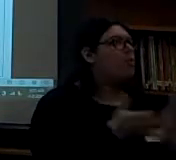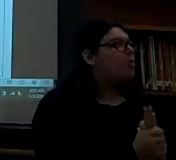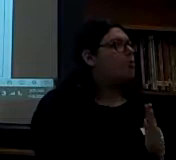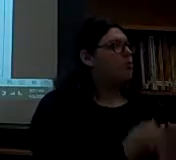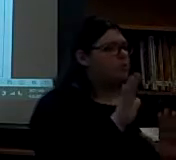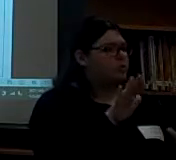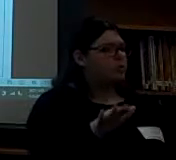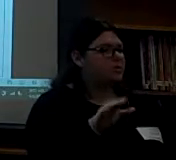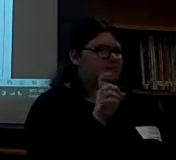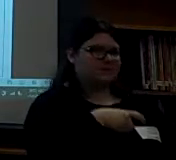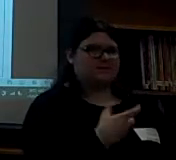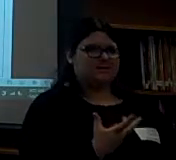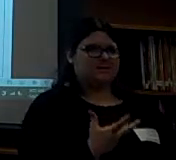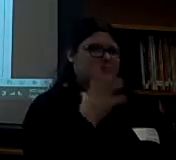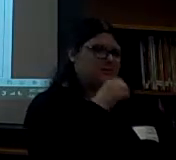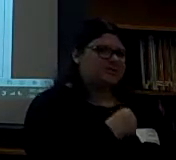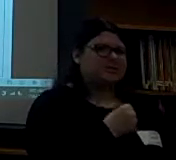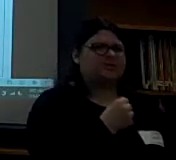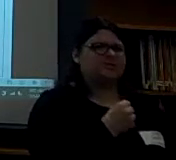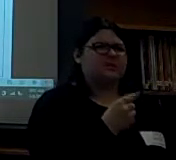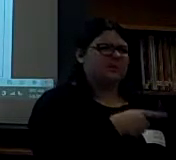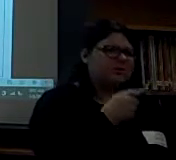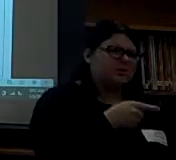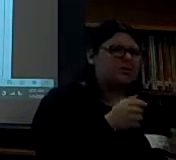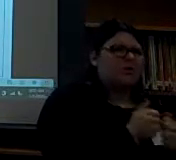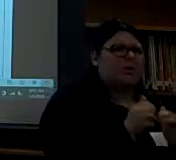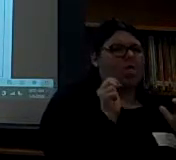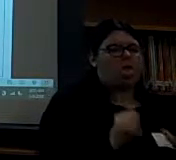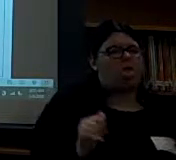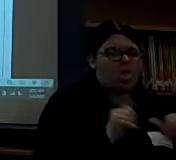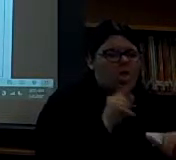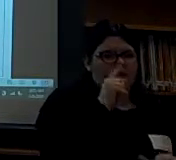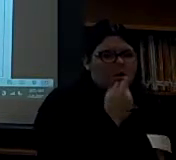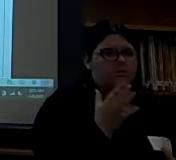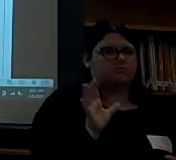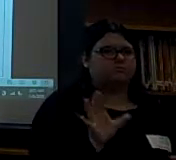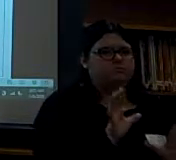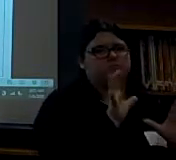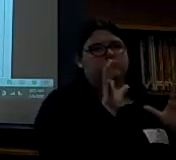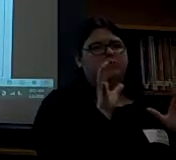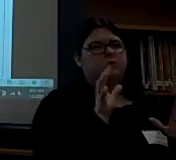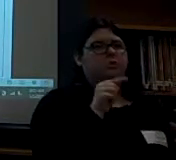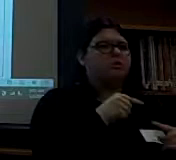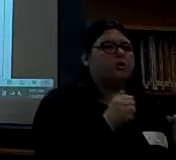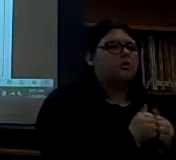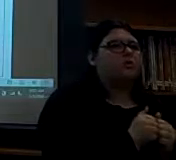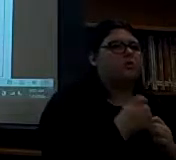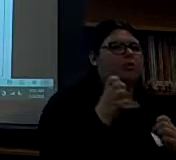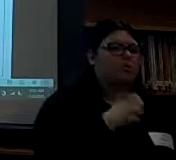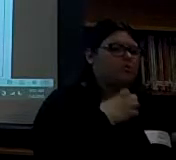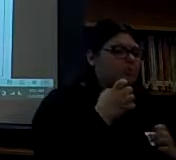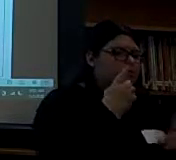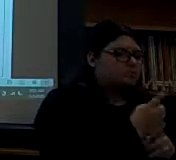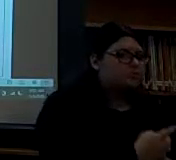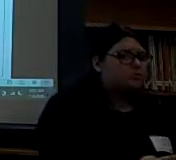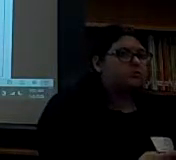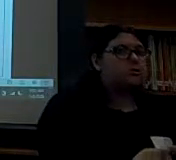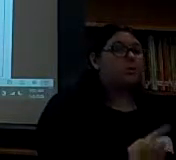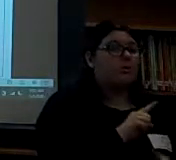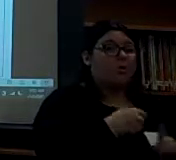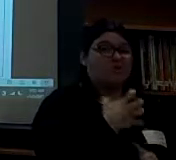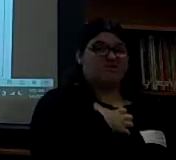child missing. Are they struggling with monotonous tasks? Are they struggling with their emotional regulation when they're in yuck? Are they super duper